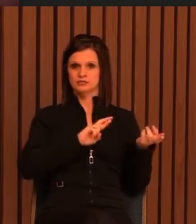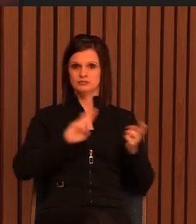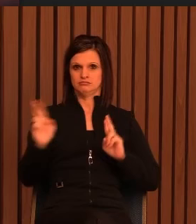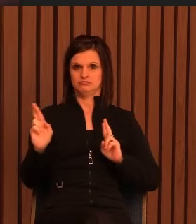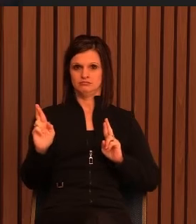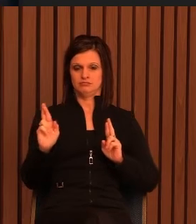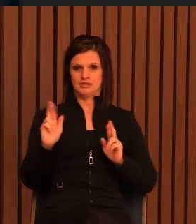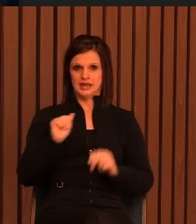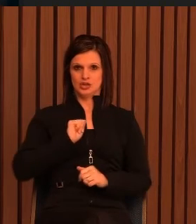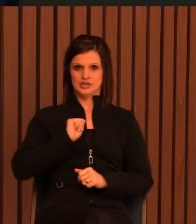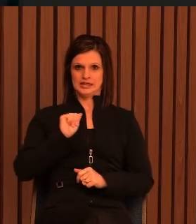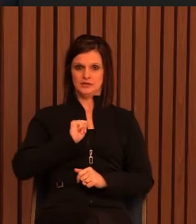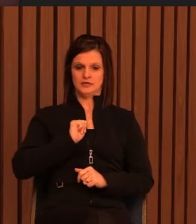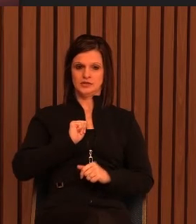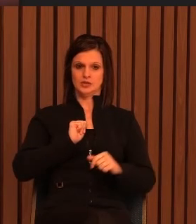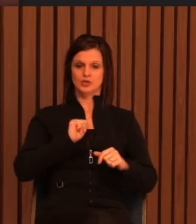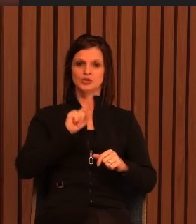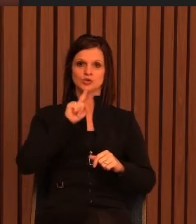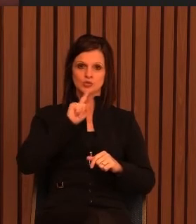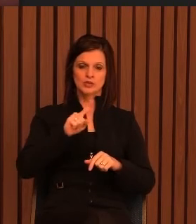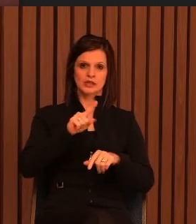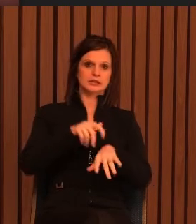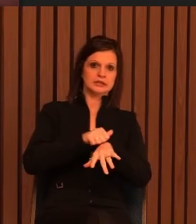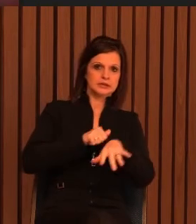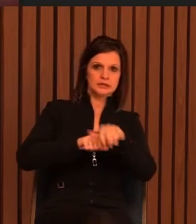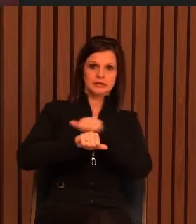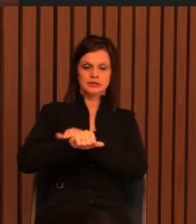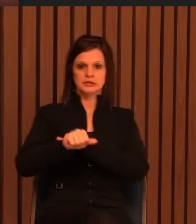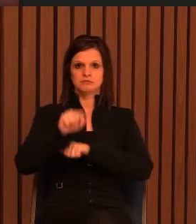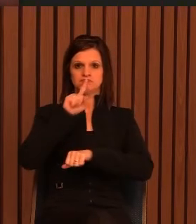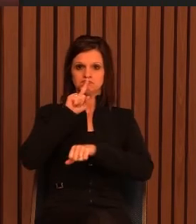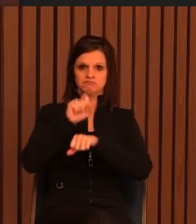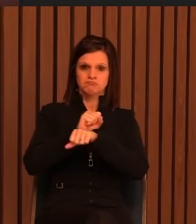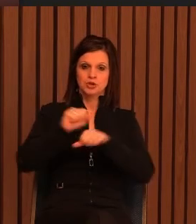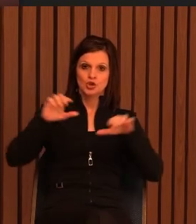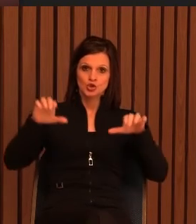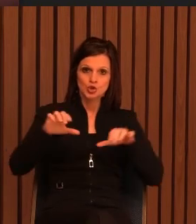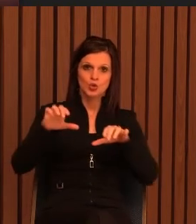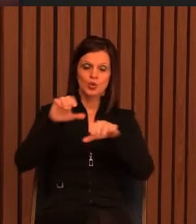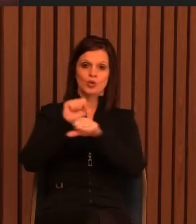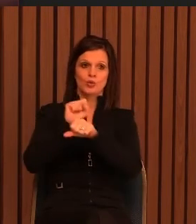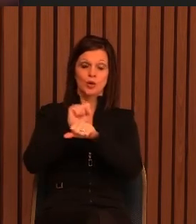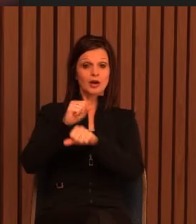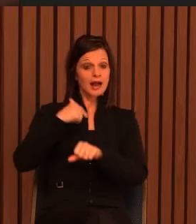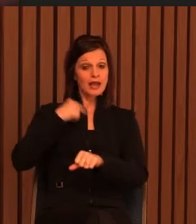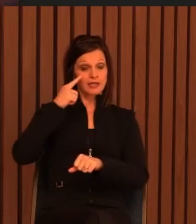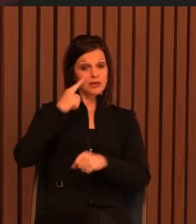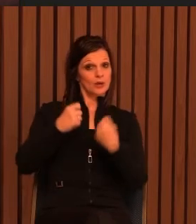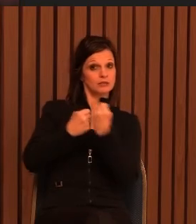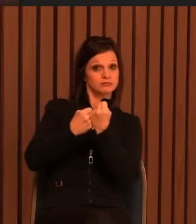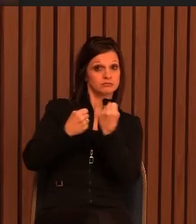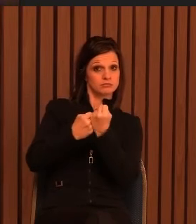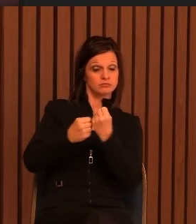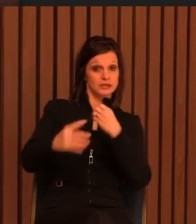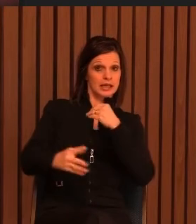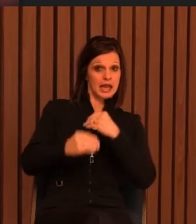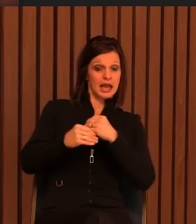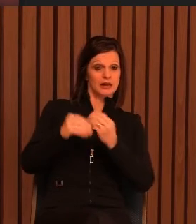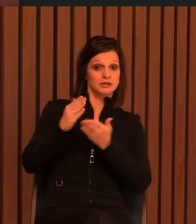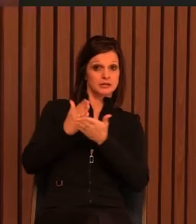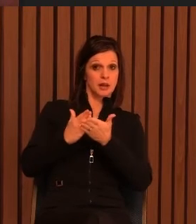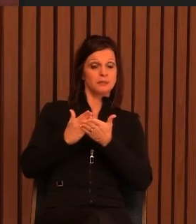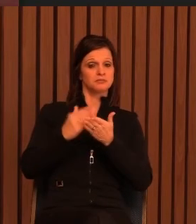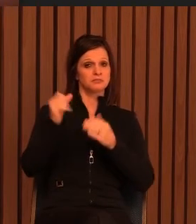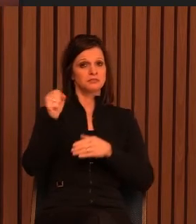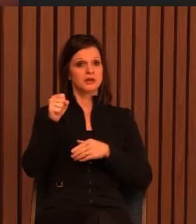ourselves to be able to really do the work. You know, I think we add a nice element, but there are people that have been doing